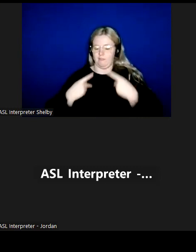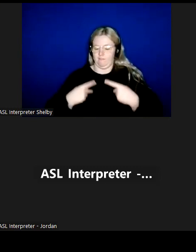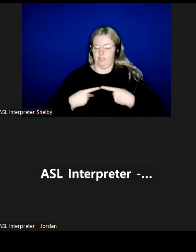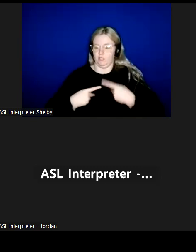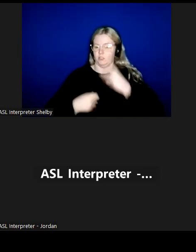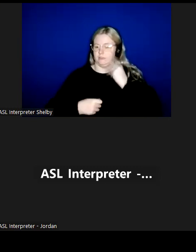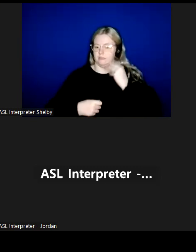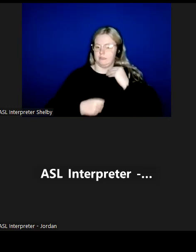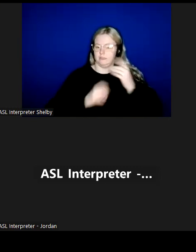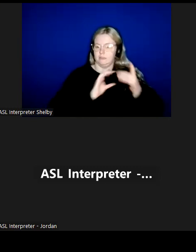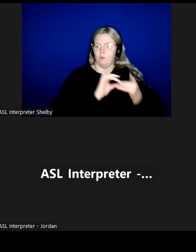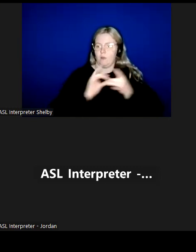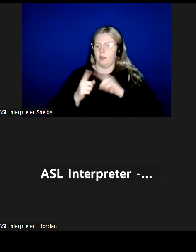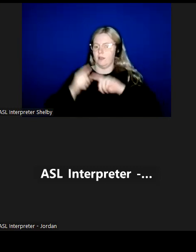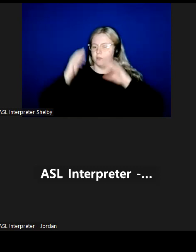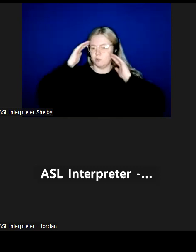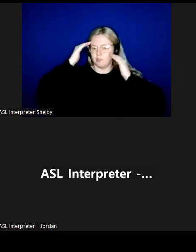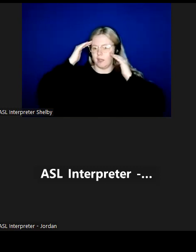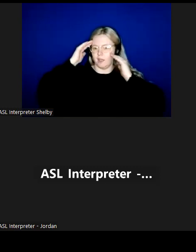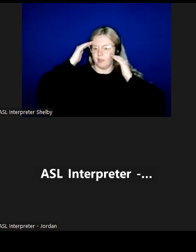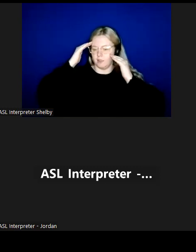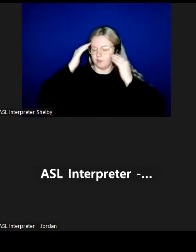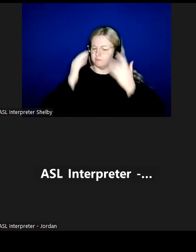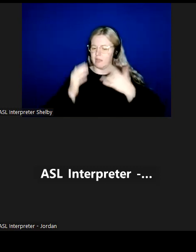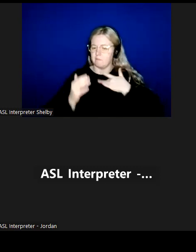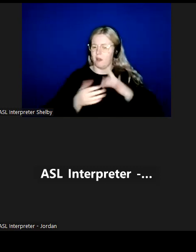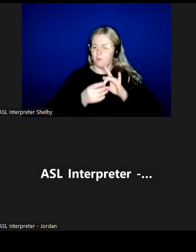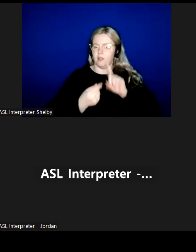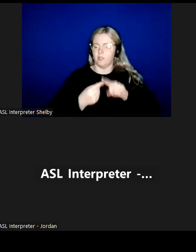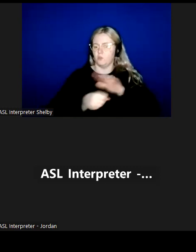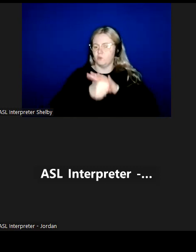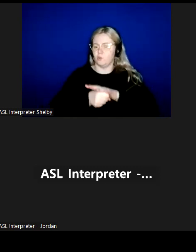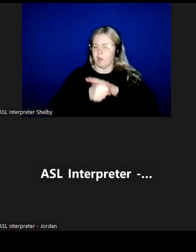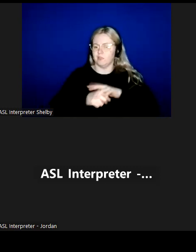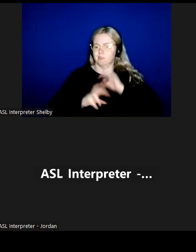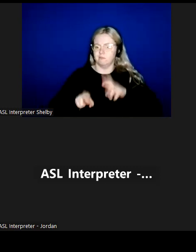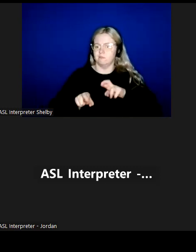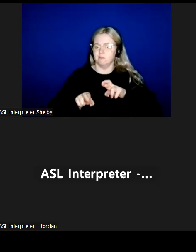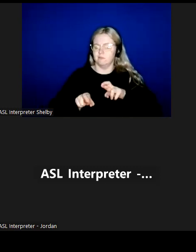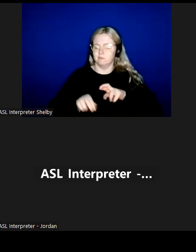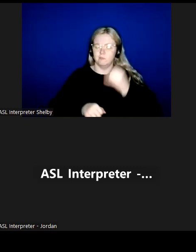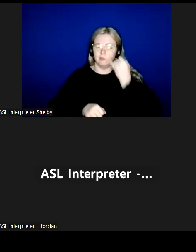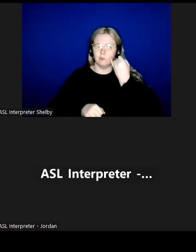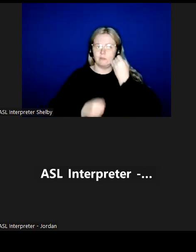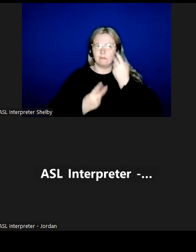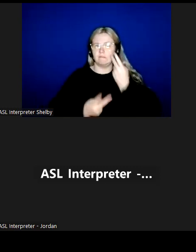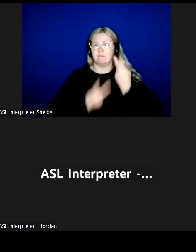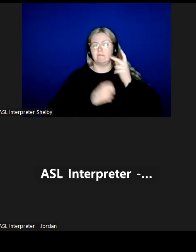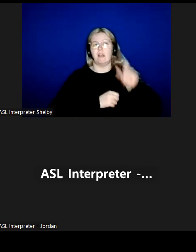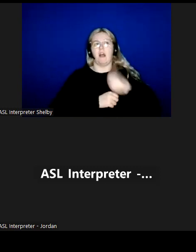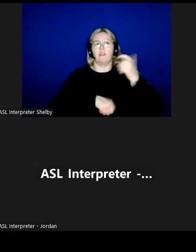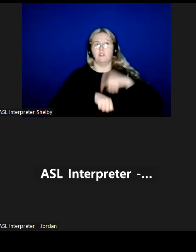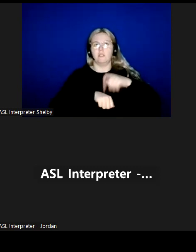and it really is a stress reaction, right? So if we think of other times in our life where we've experienced a big